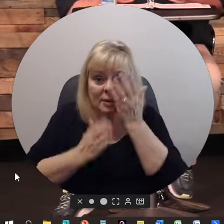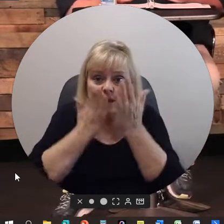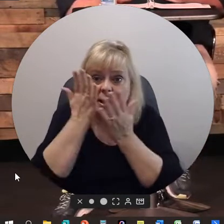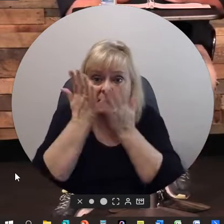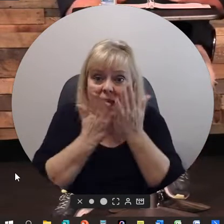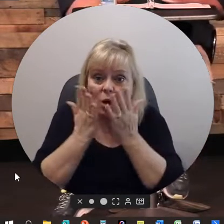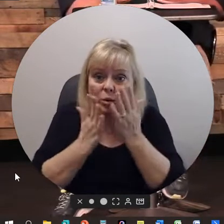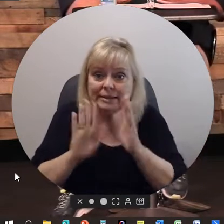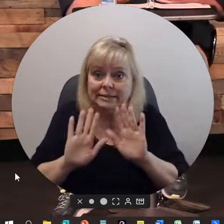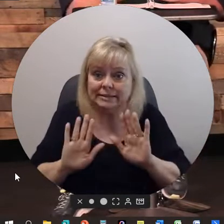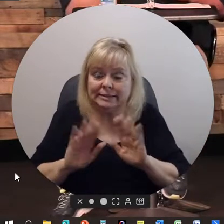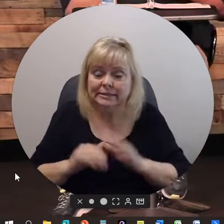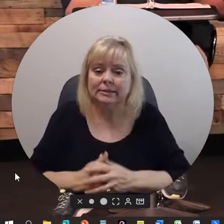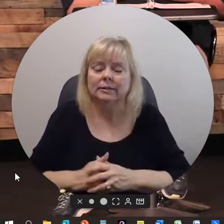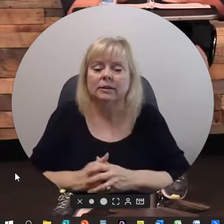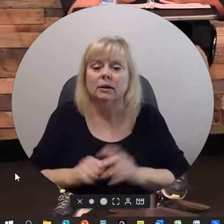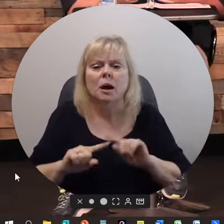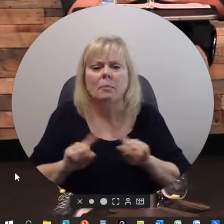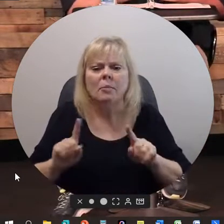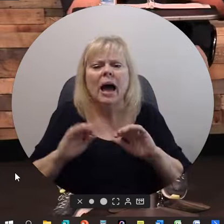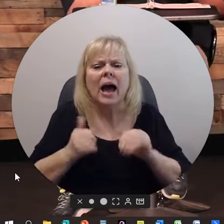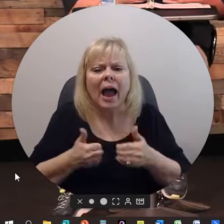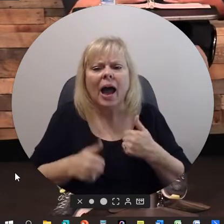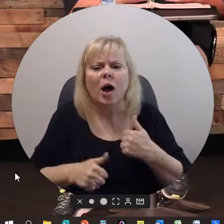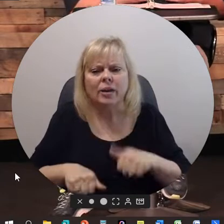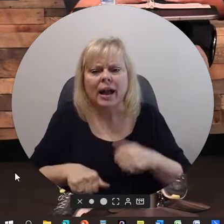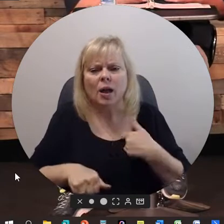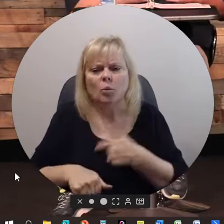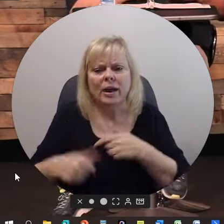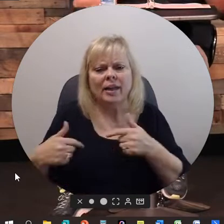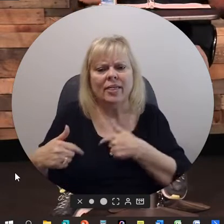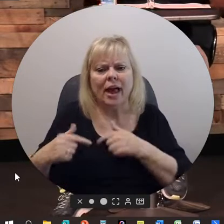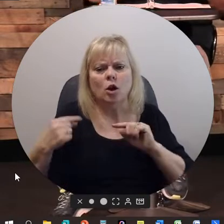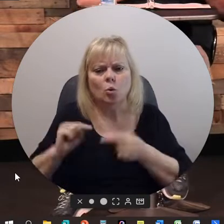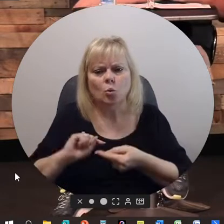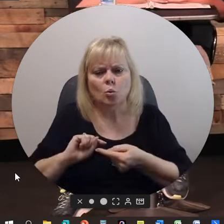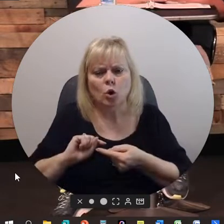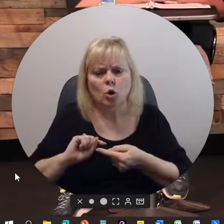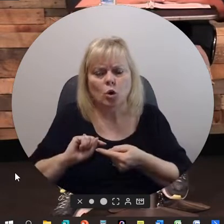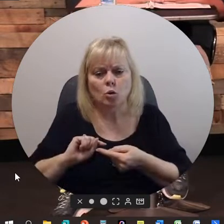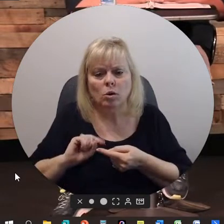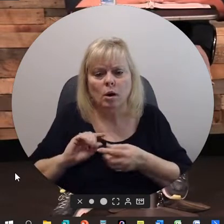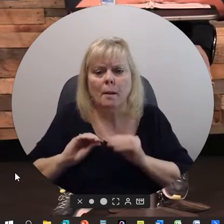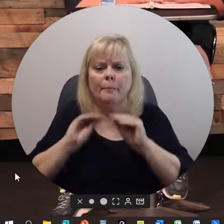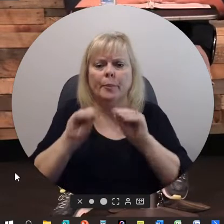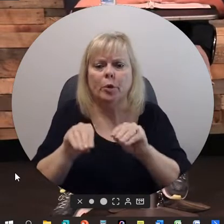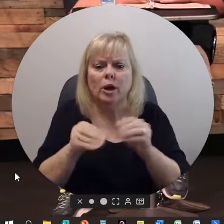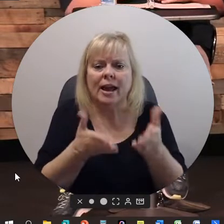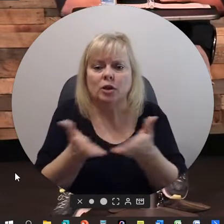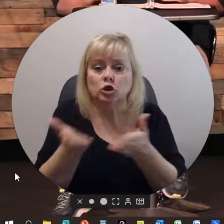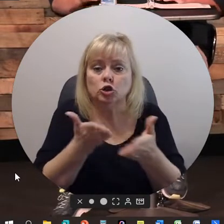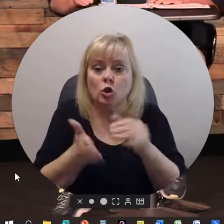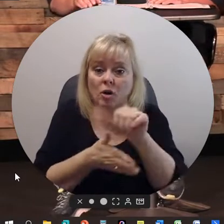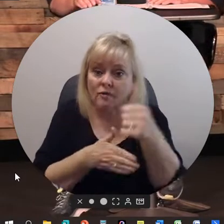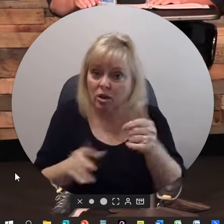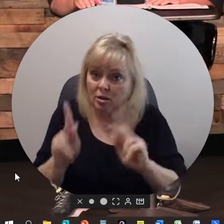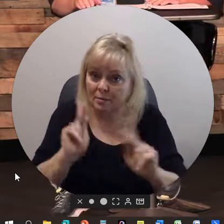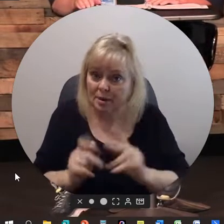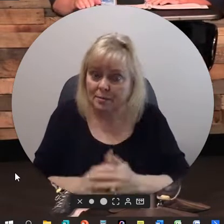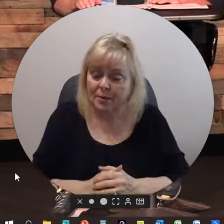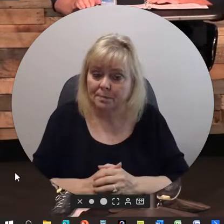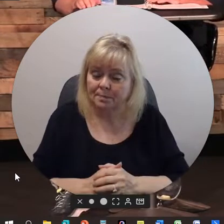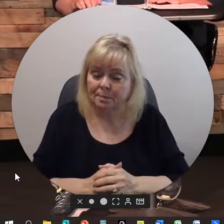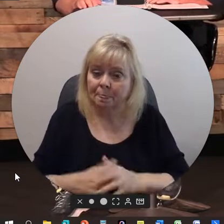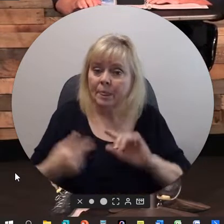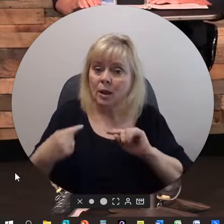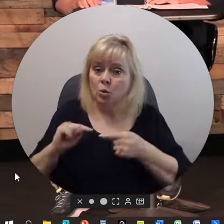rather, how can we put our woundedness in the service of others? When our wounds cease to be a source of